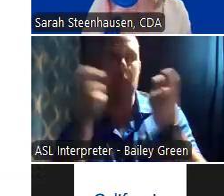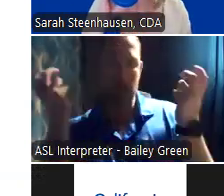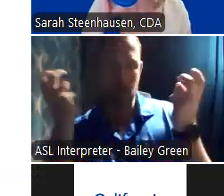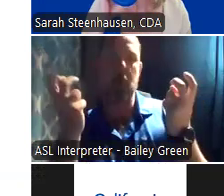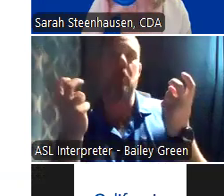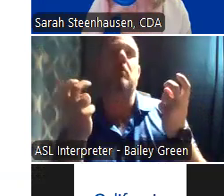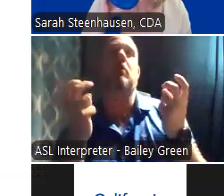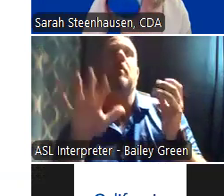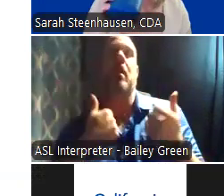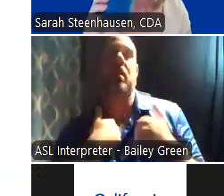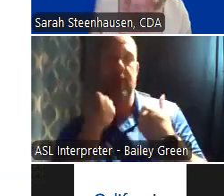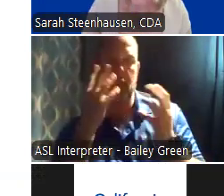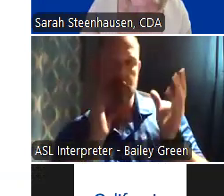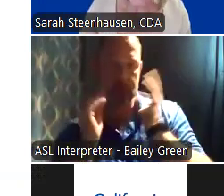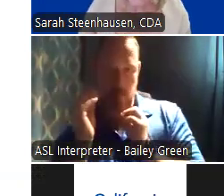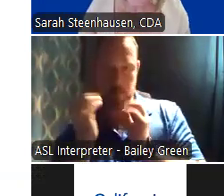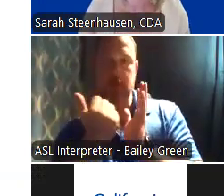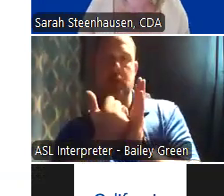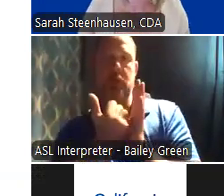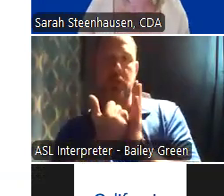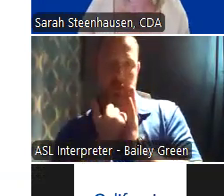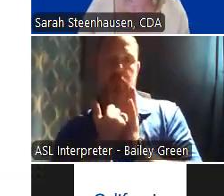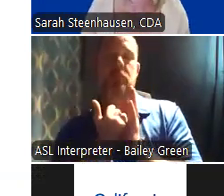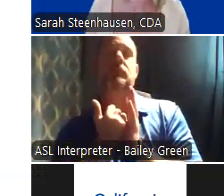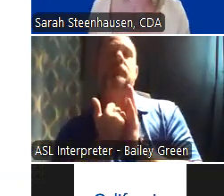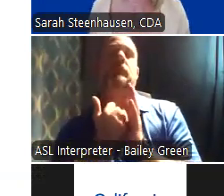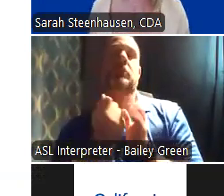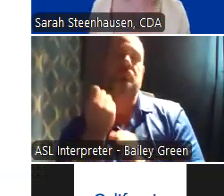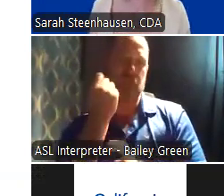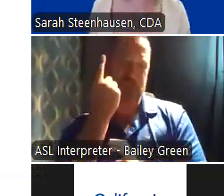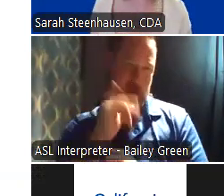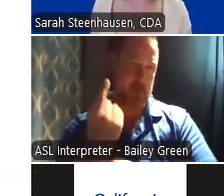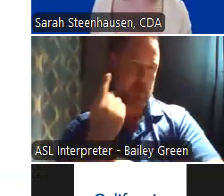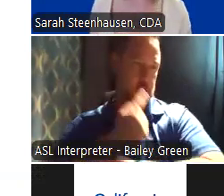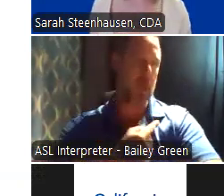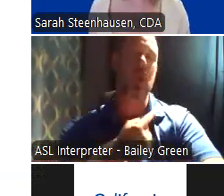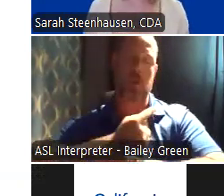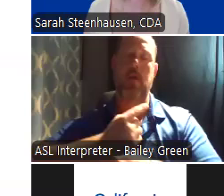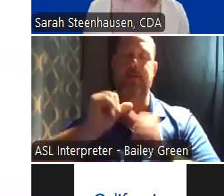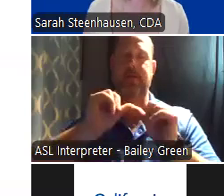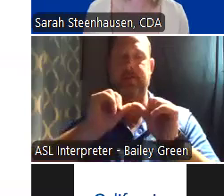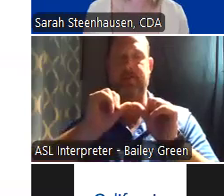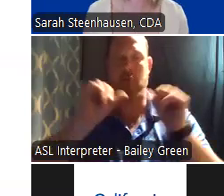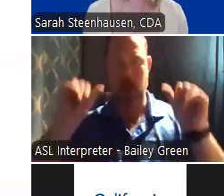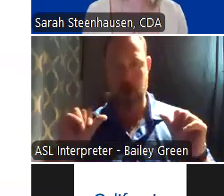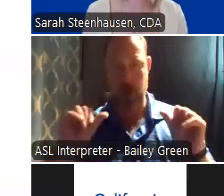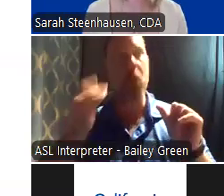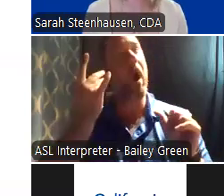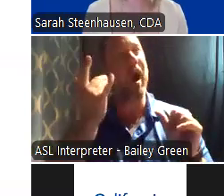lived experience, help us ground the day and start the framing with the why we do this work. What